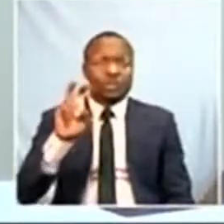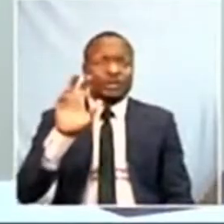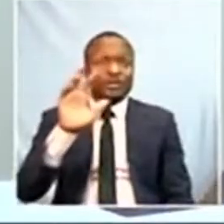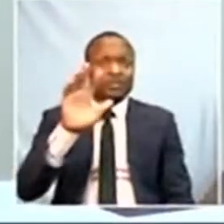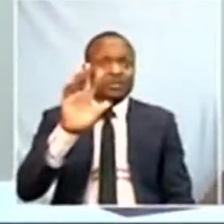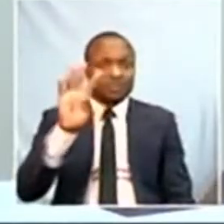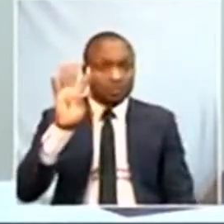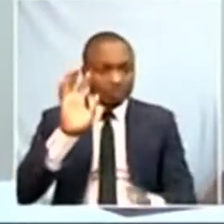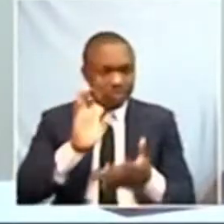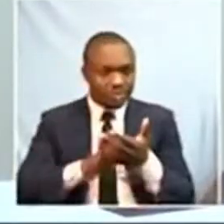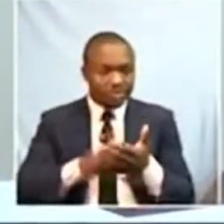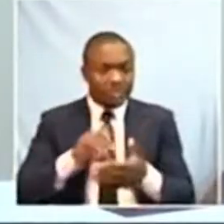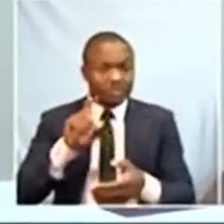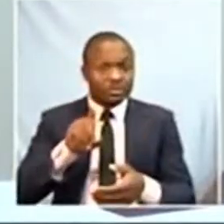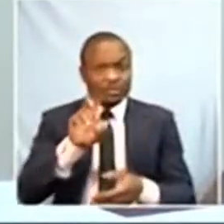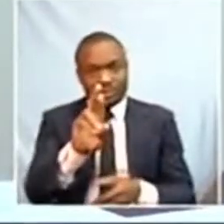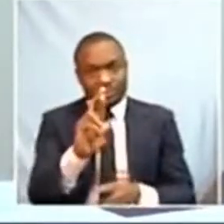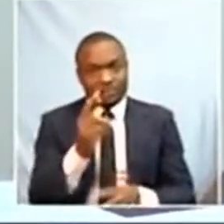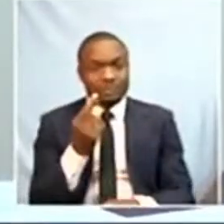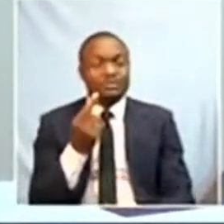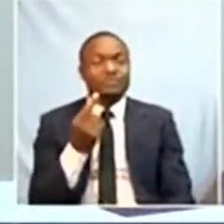254,000. We should have recovered